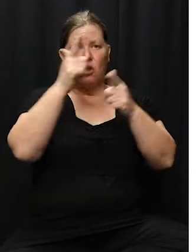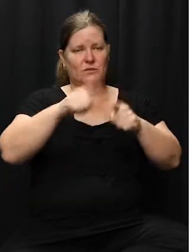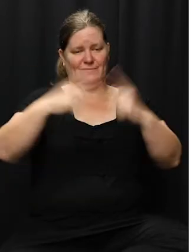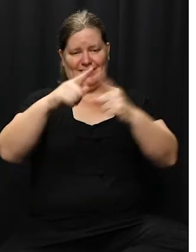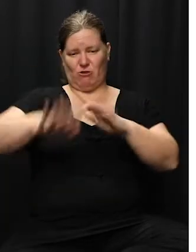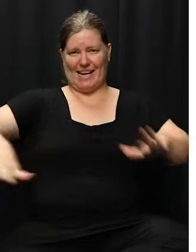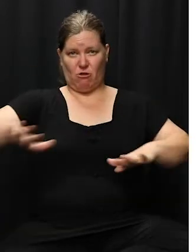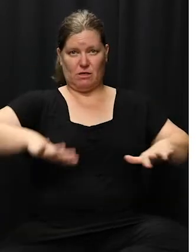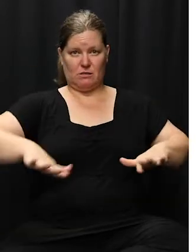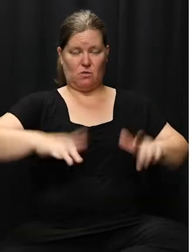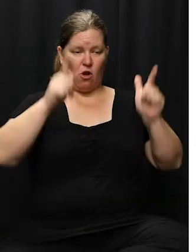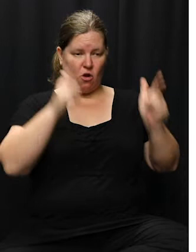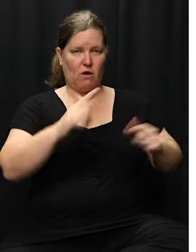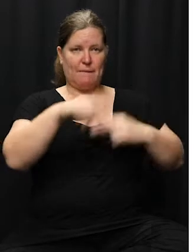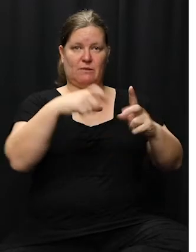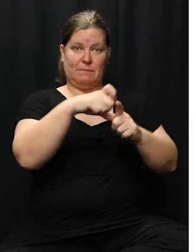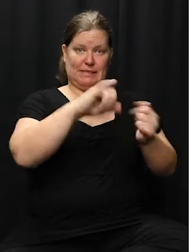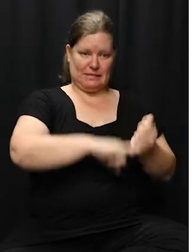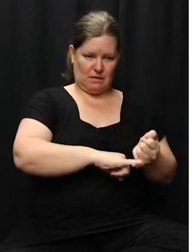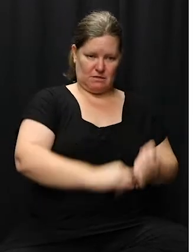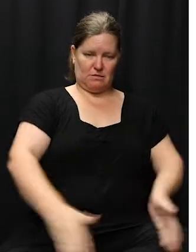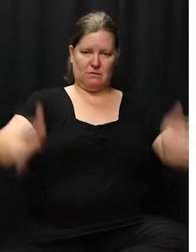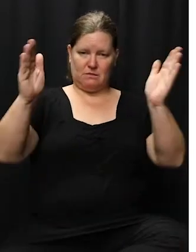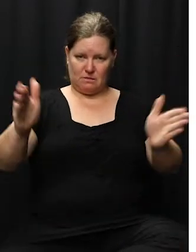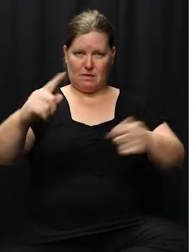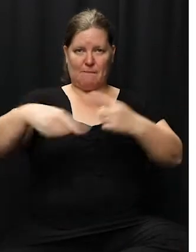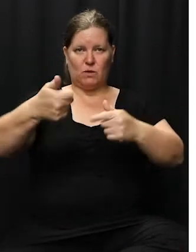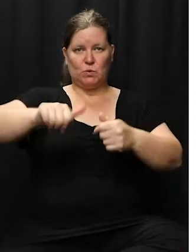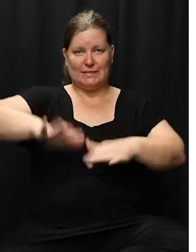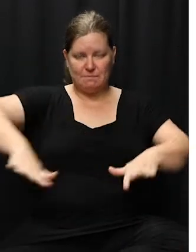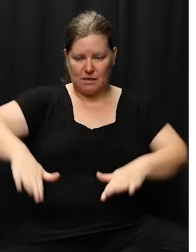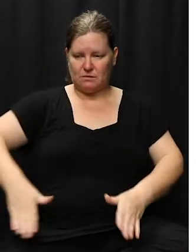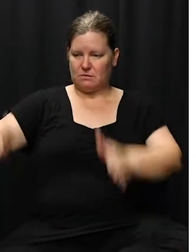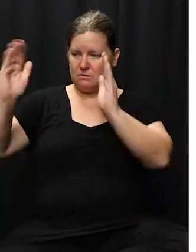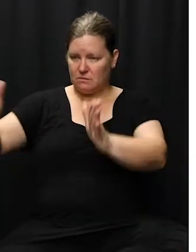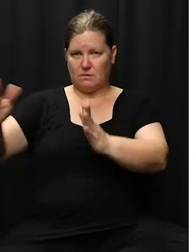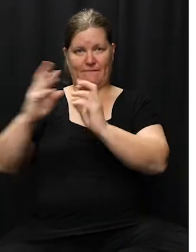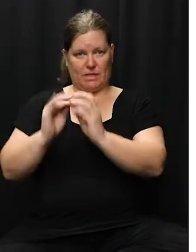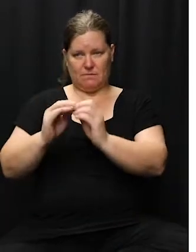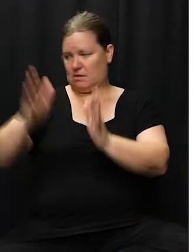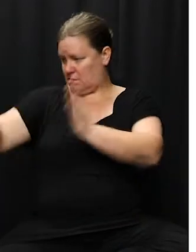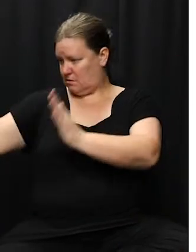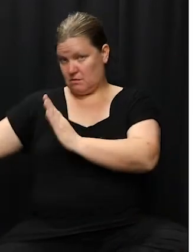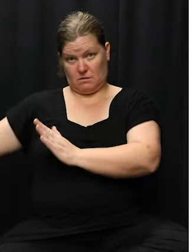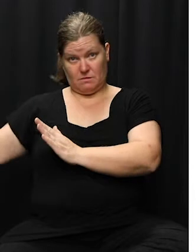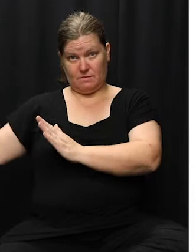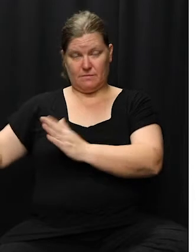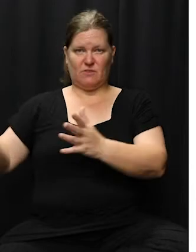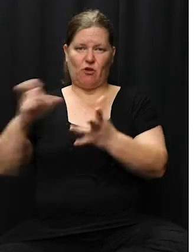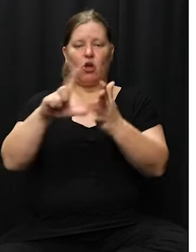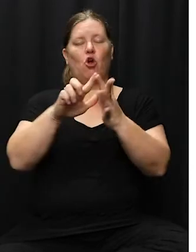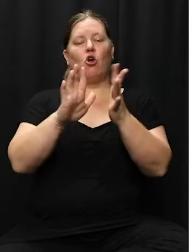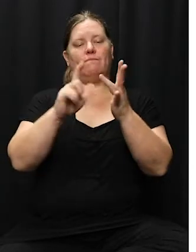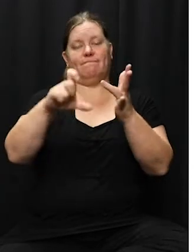I wanted it to cover lots of different areas, be very comprehensive. So yes, I want to chunk on depicting signs, and a chunk on this, and a chunk on that, and a